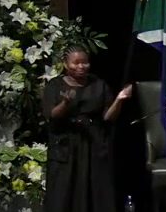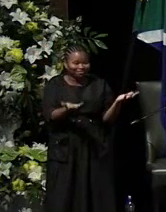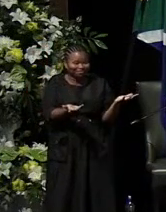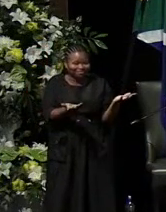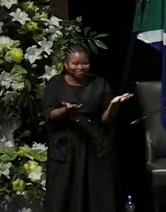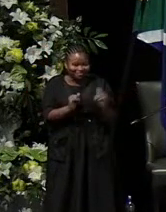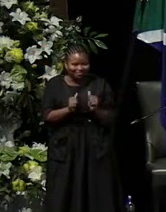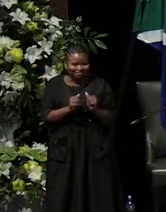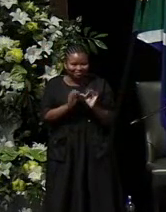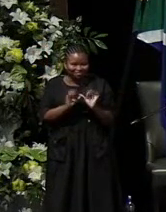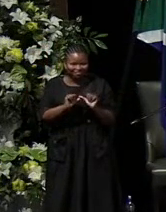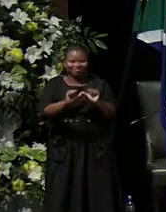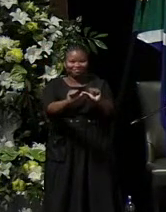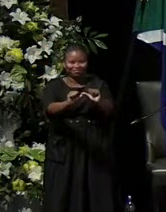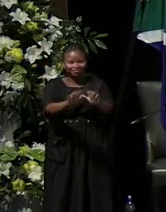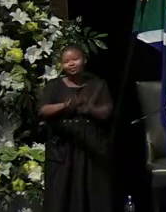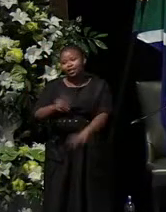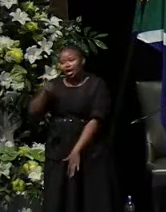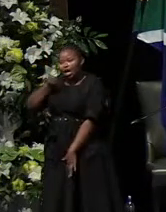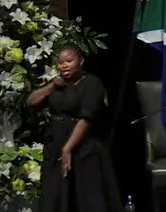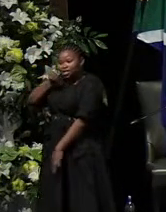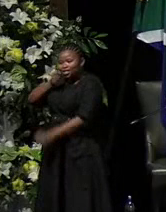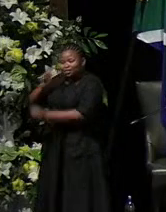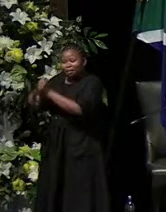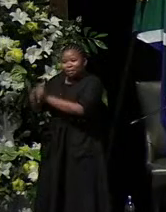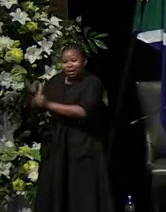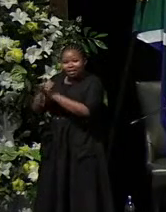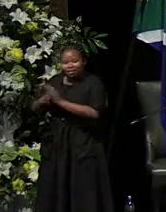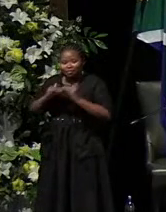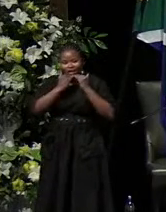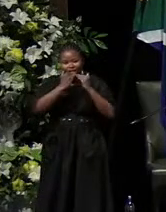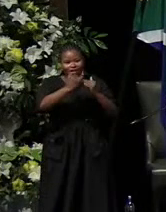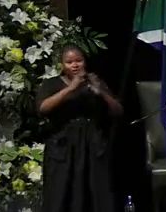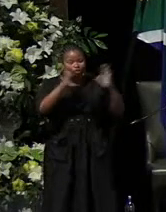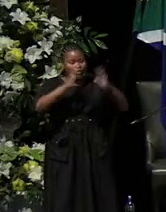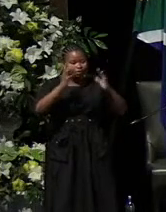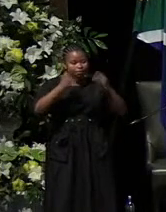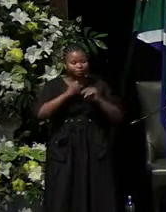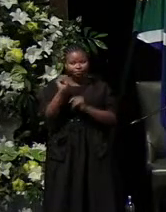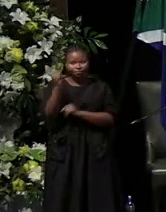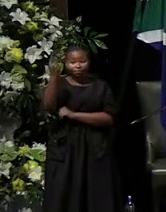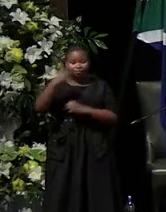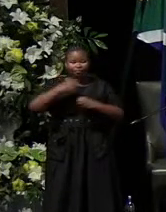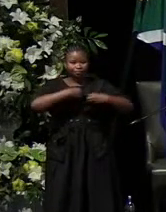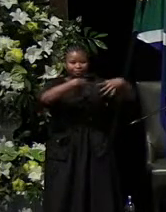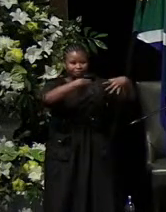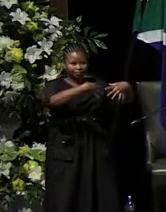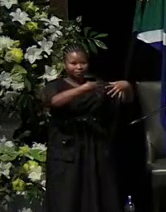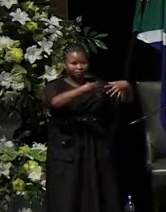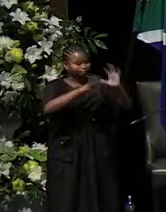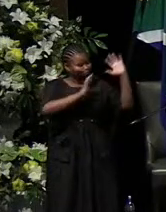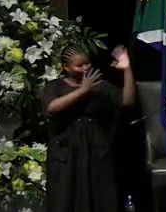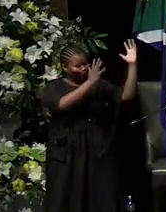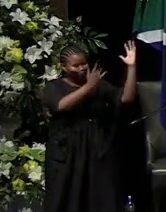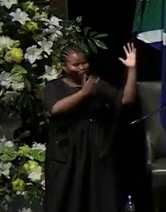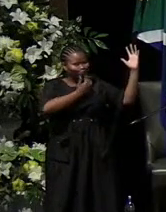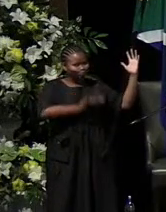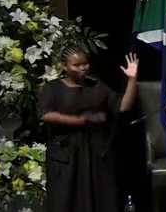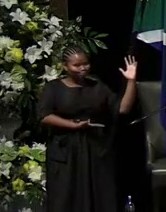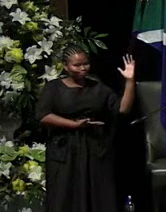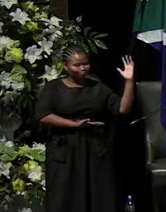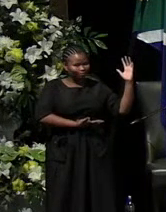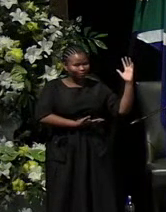going forward excuse my brother um thank you so much let me first start off by congratulating